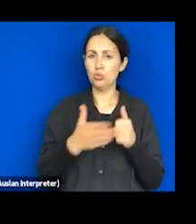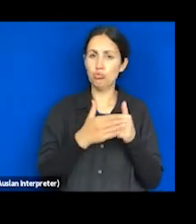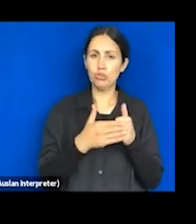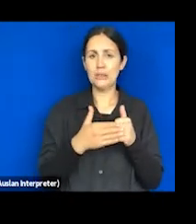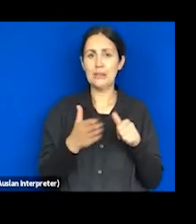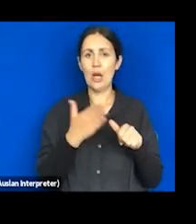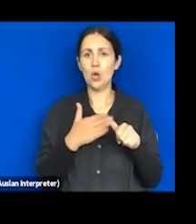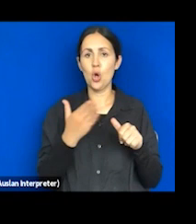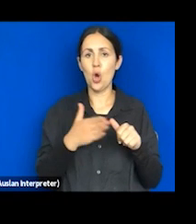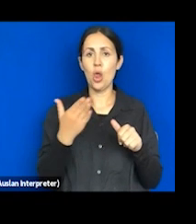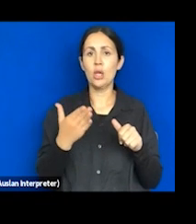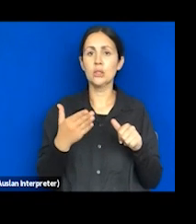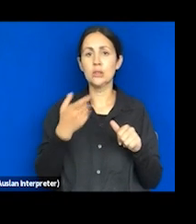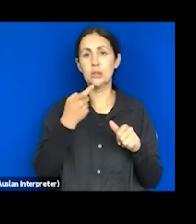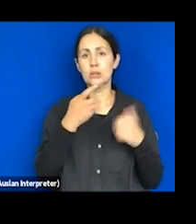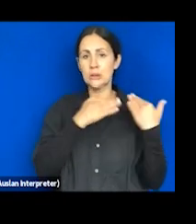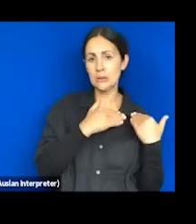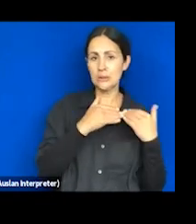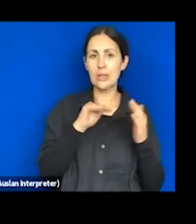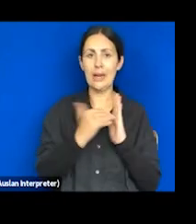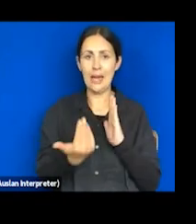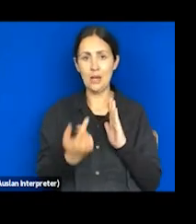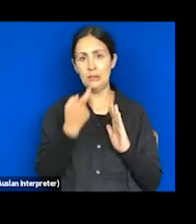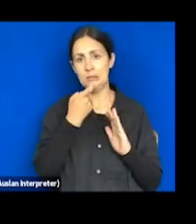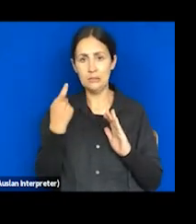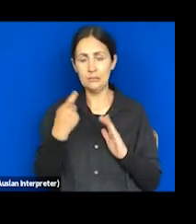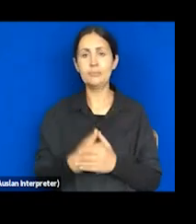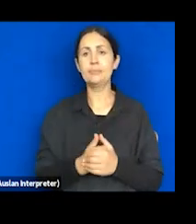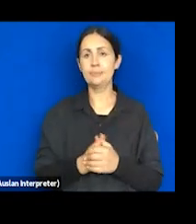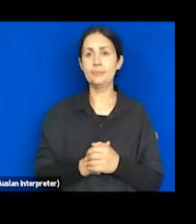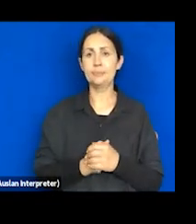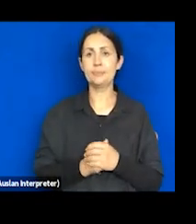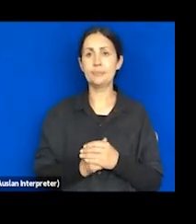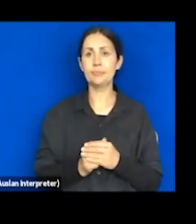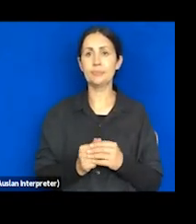be thought about again in the current sort of treatment paradigm.